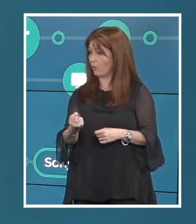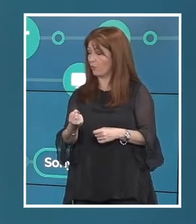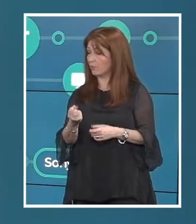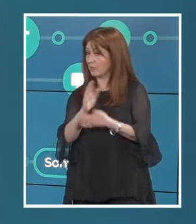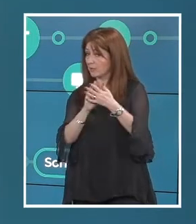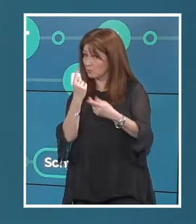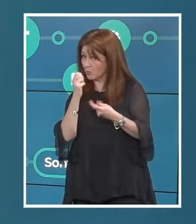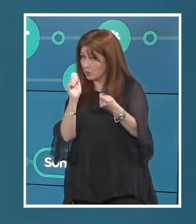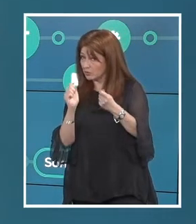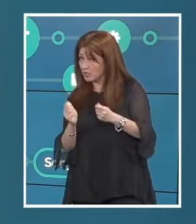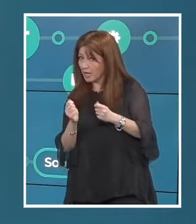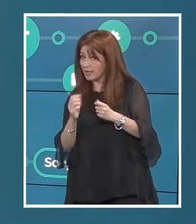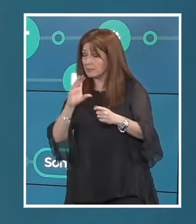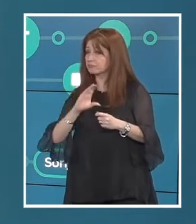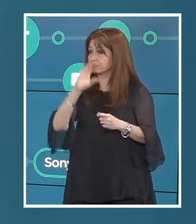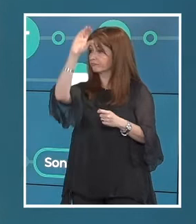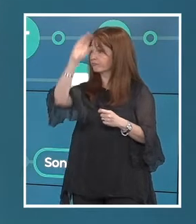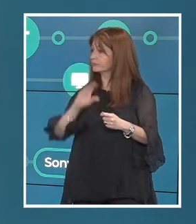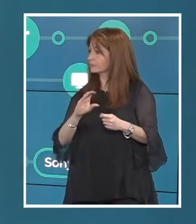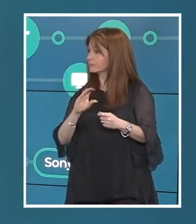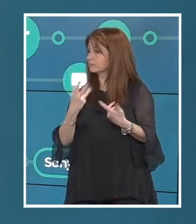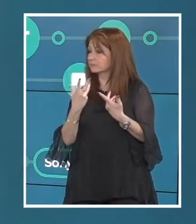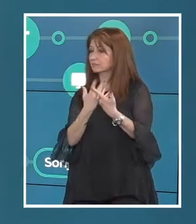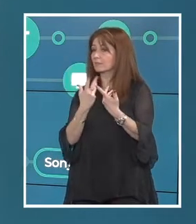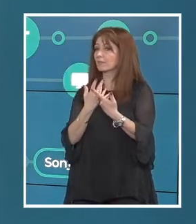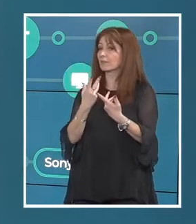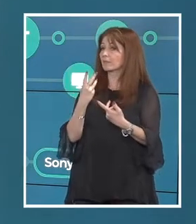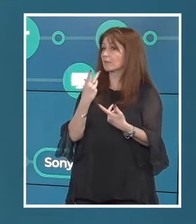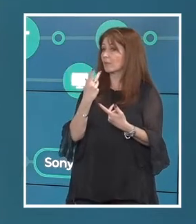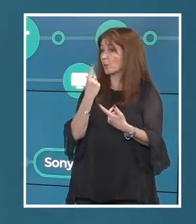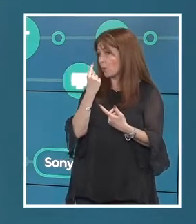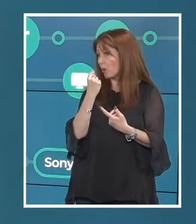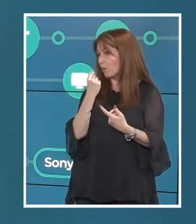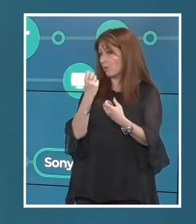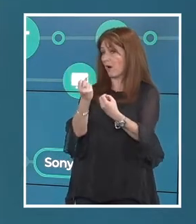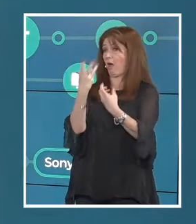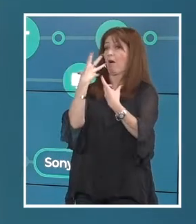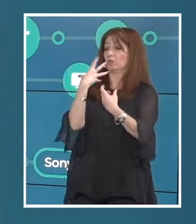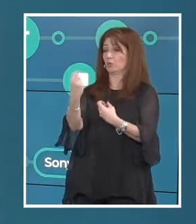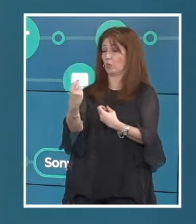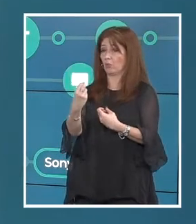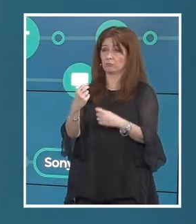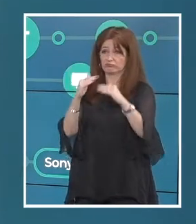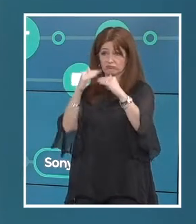adjusted. It can be moved on the screen, and you can have it as a large text or smaller